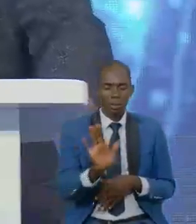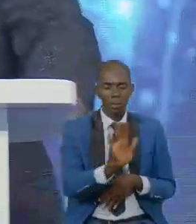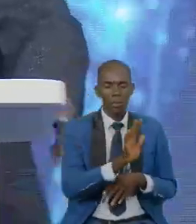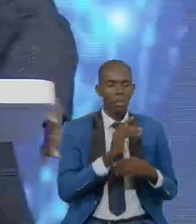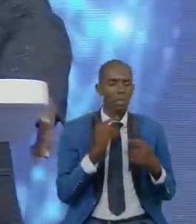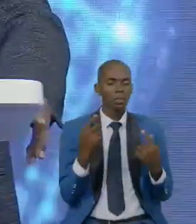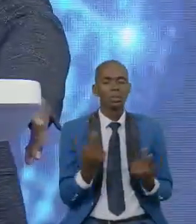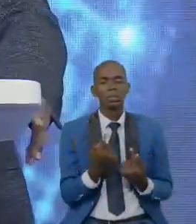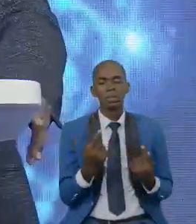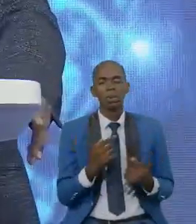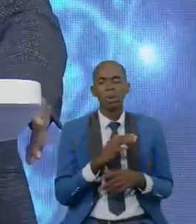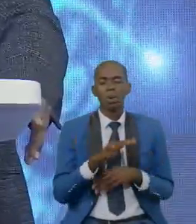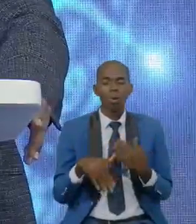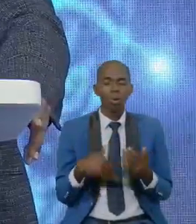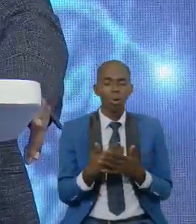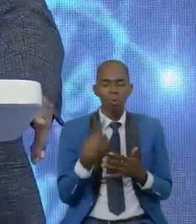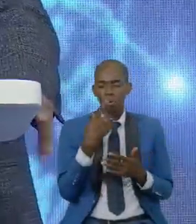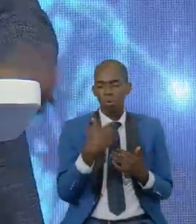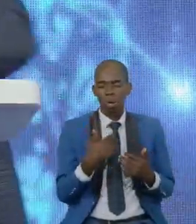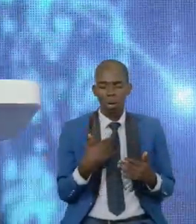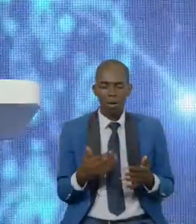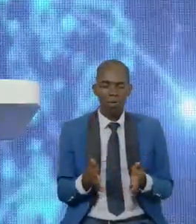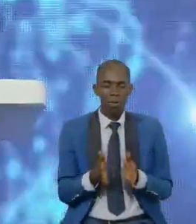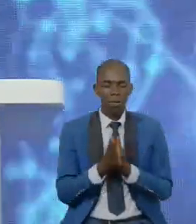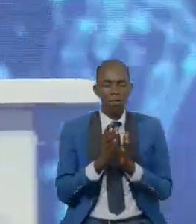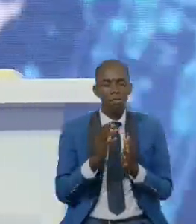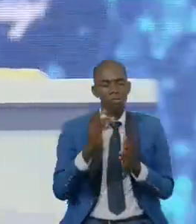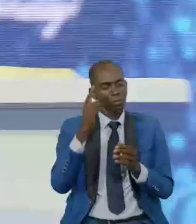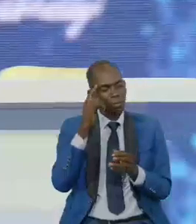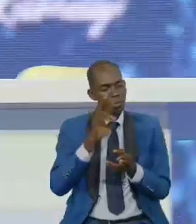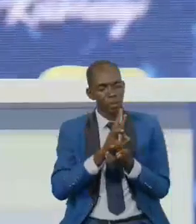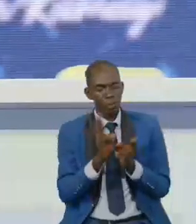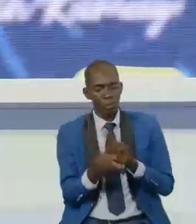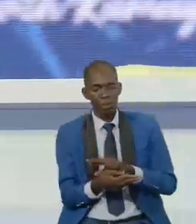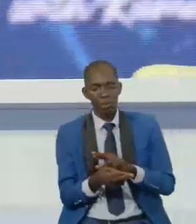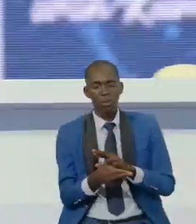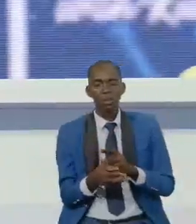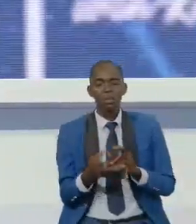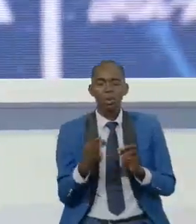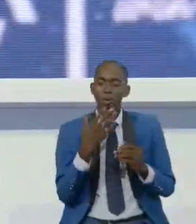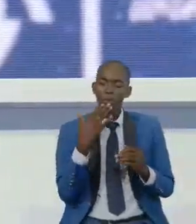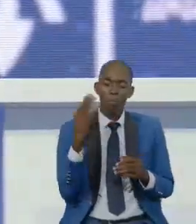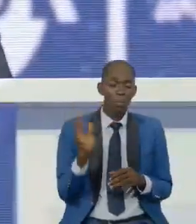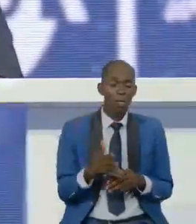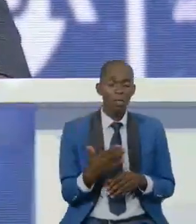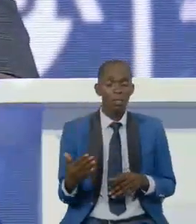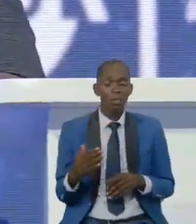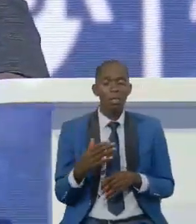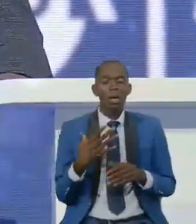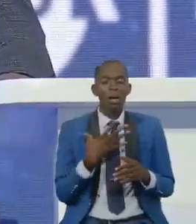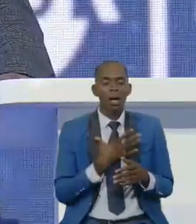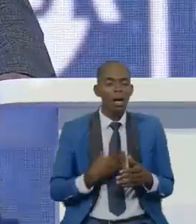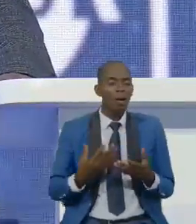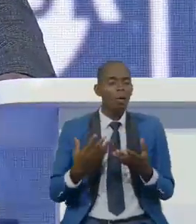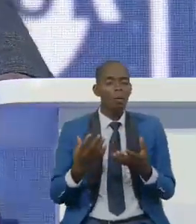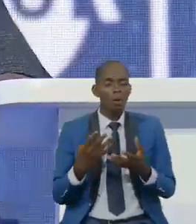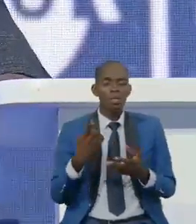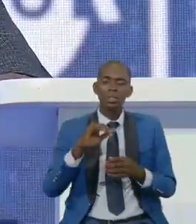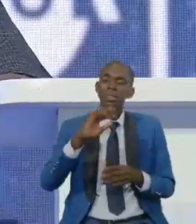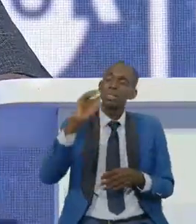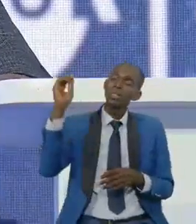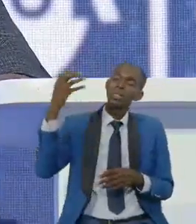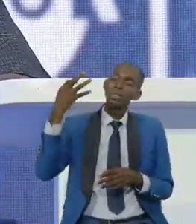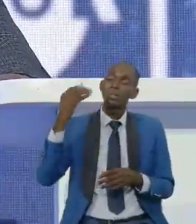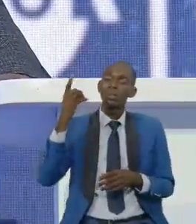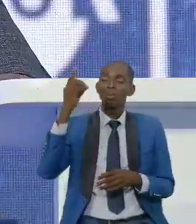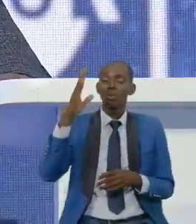all those who have repented of their evil, and they want the grace and the peace of God in their